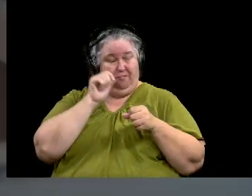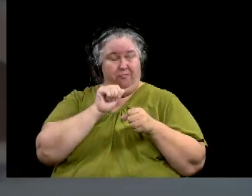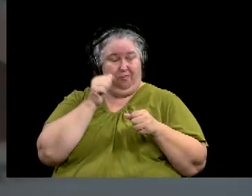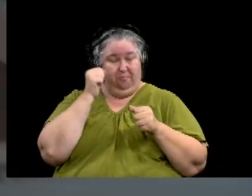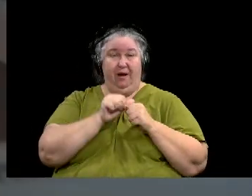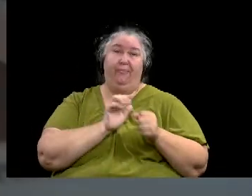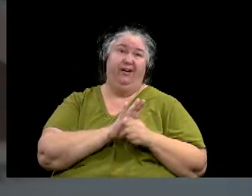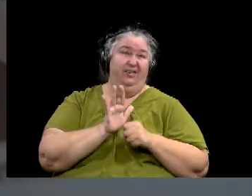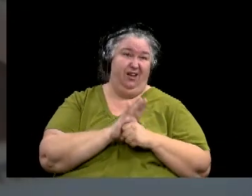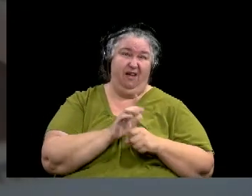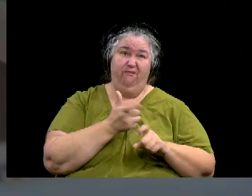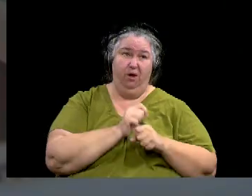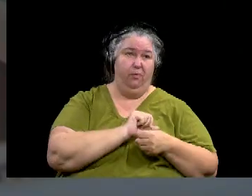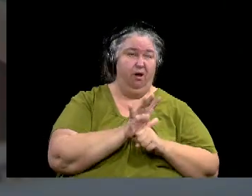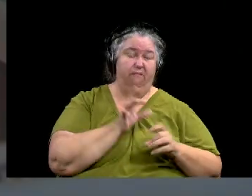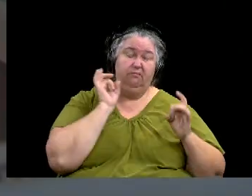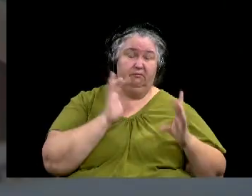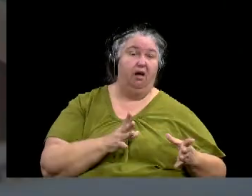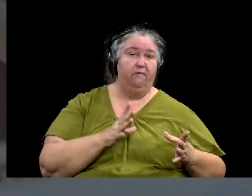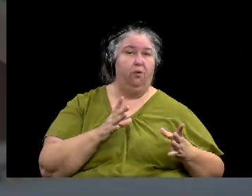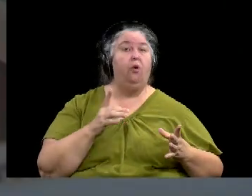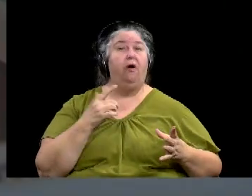Thank you, doctors.